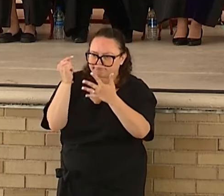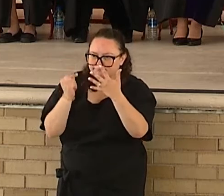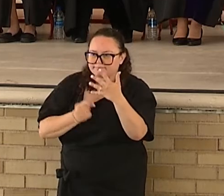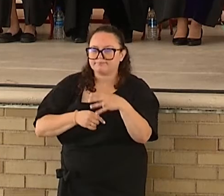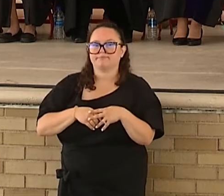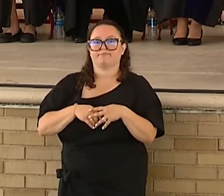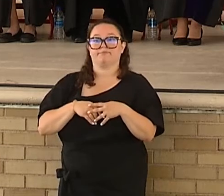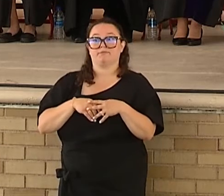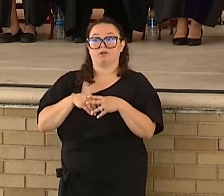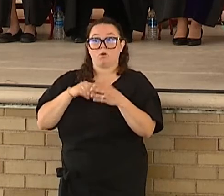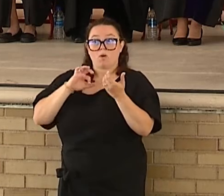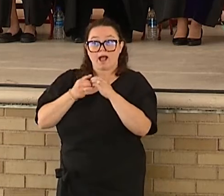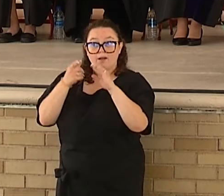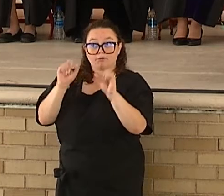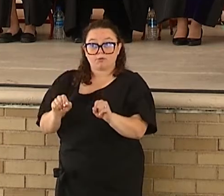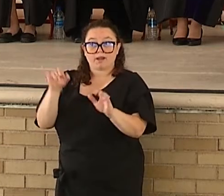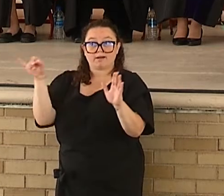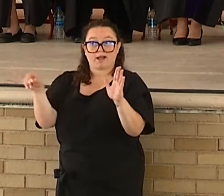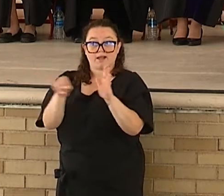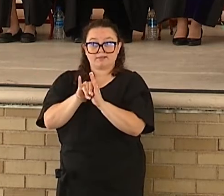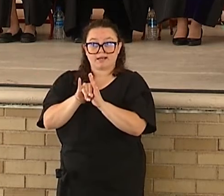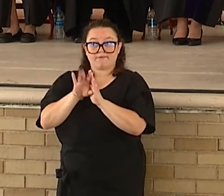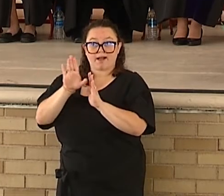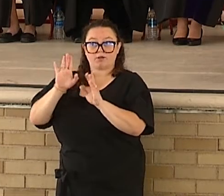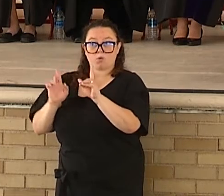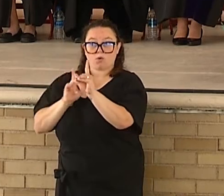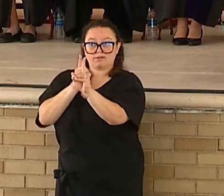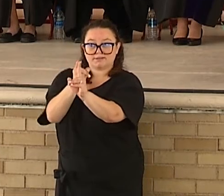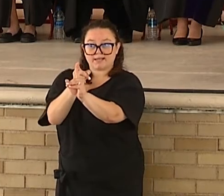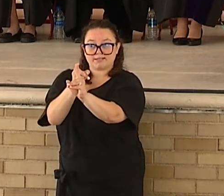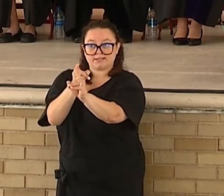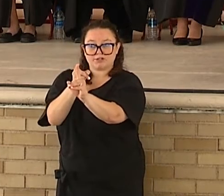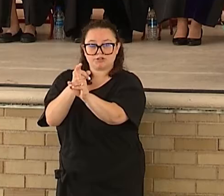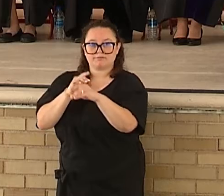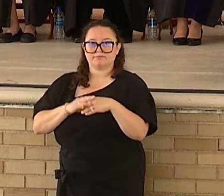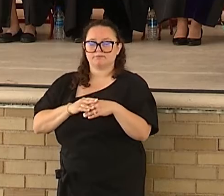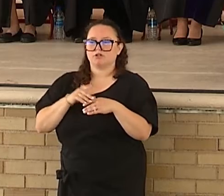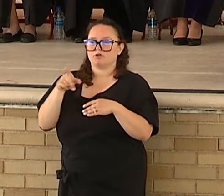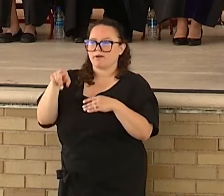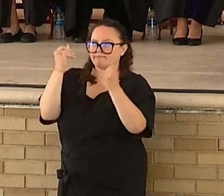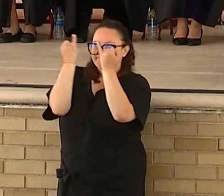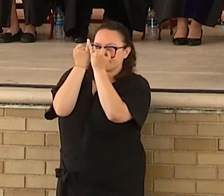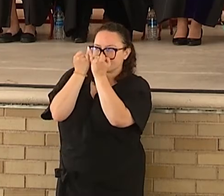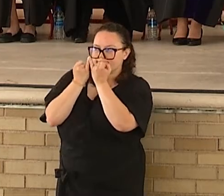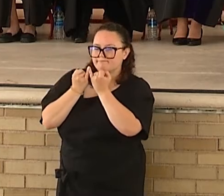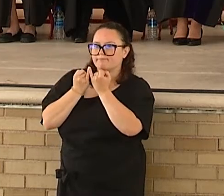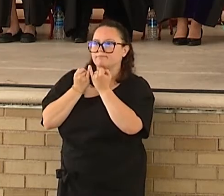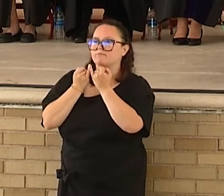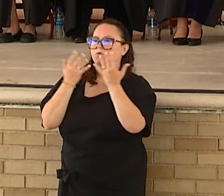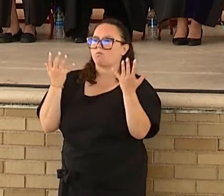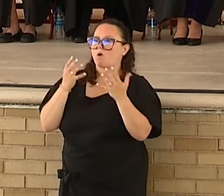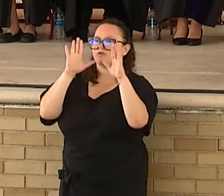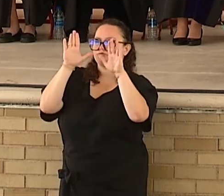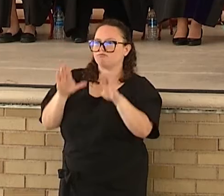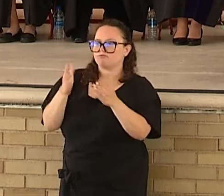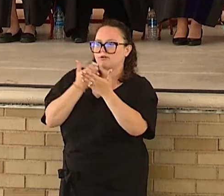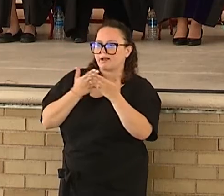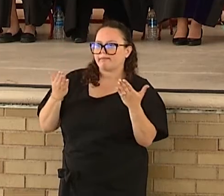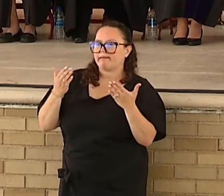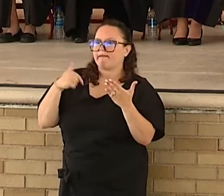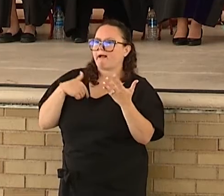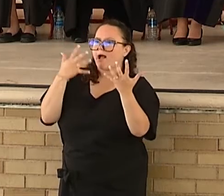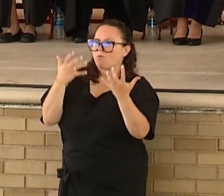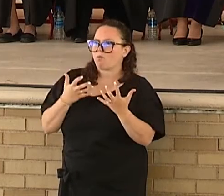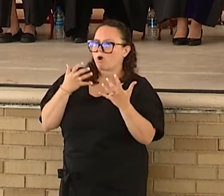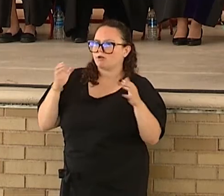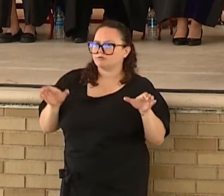identifying that destination and moving towards it. You want to ask yourself the question, what great thing would I attempt to do